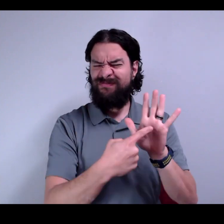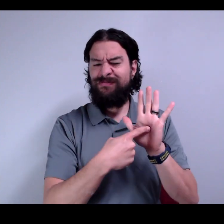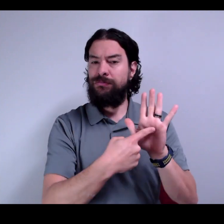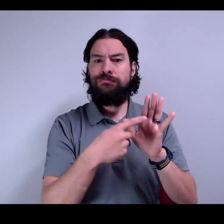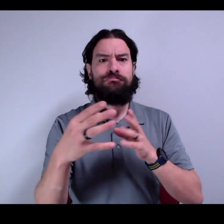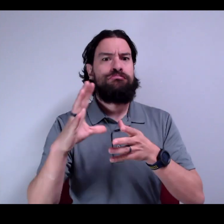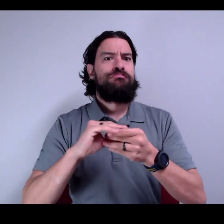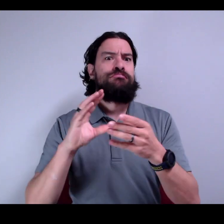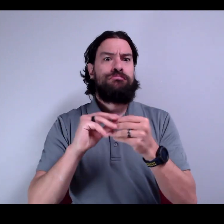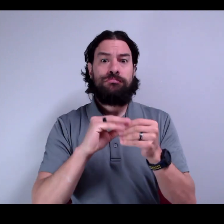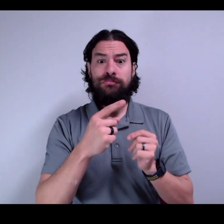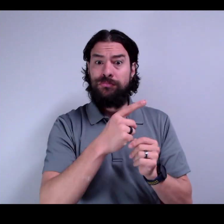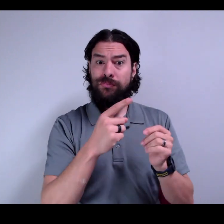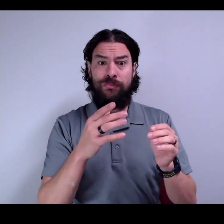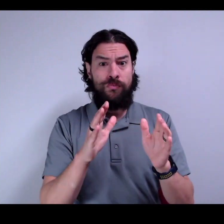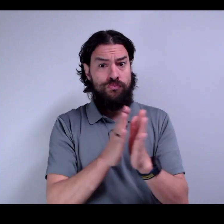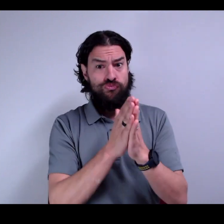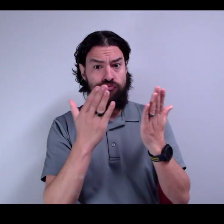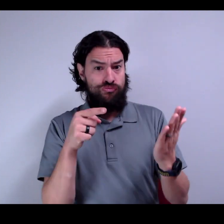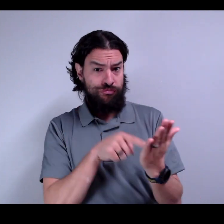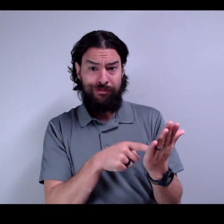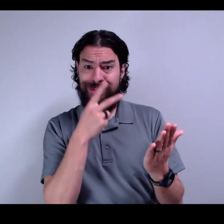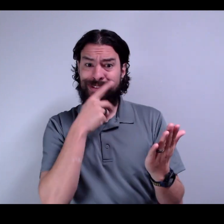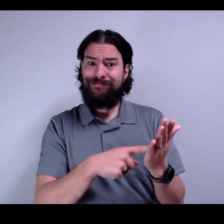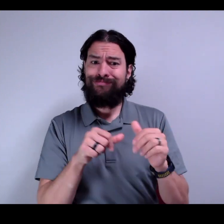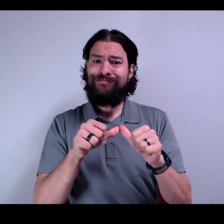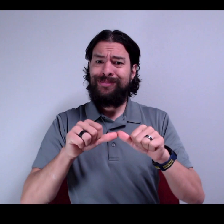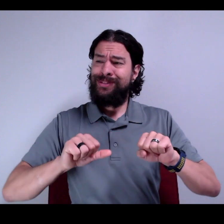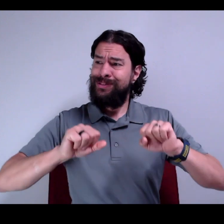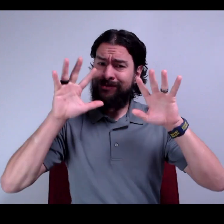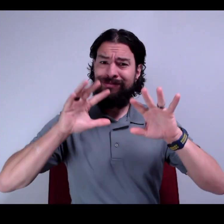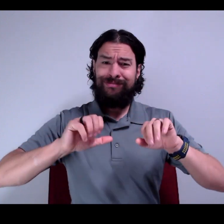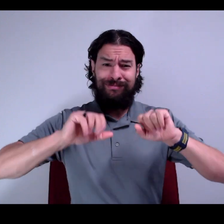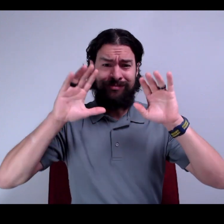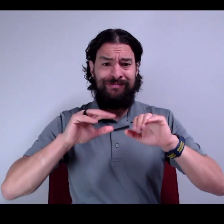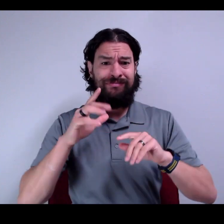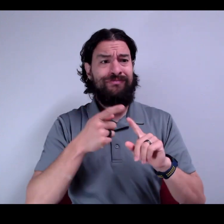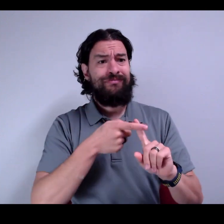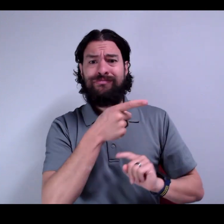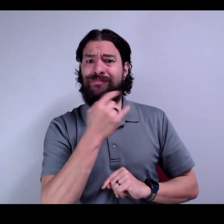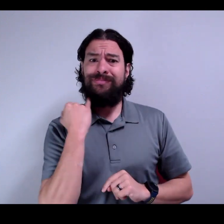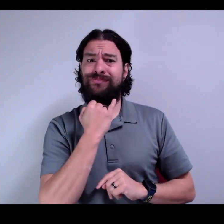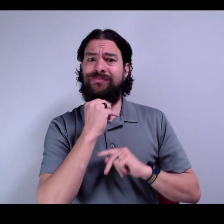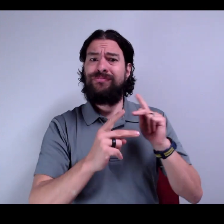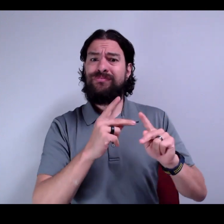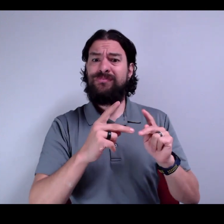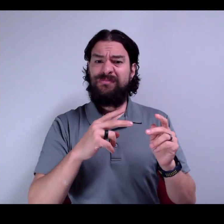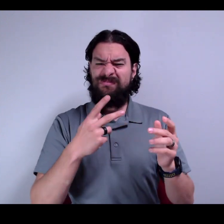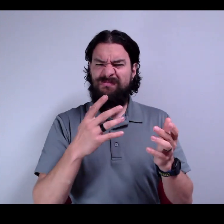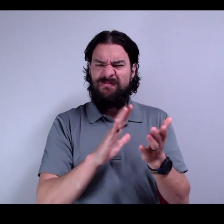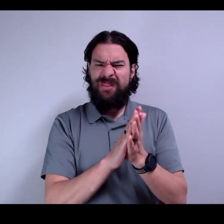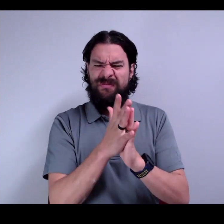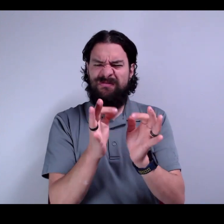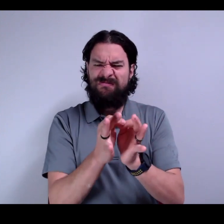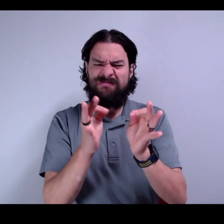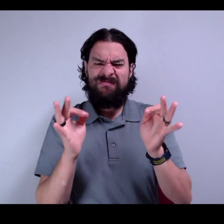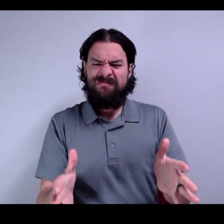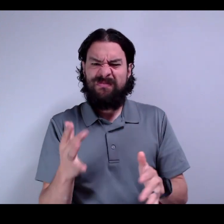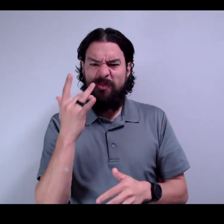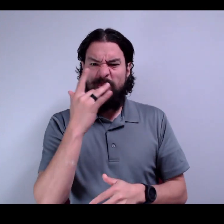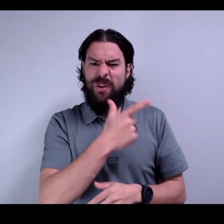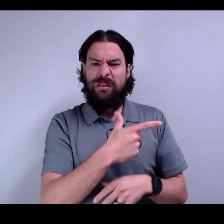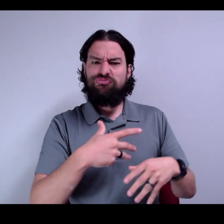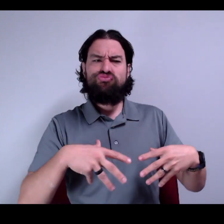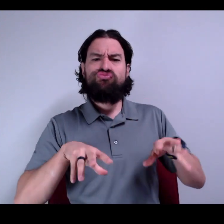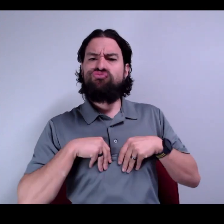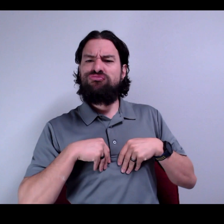talks a lot about this. He opens his book by saying that the continual sacrifices of the Israelites had become meaningless